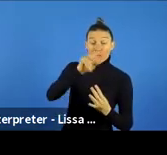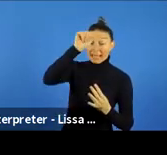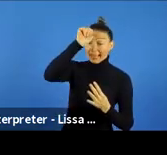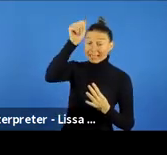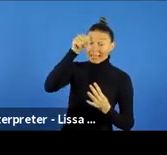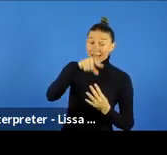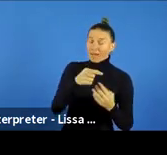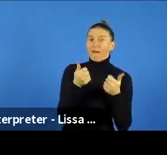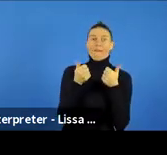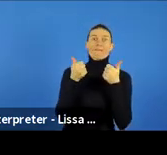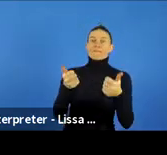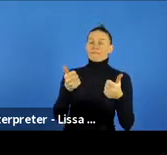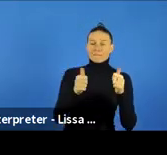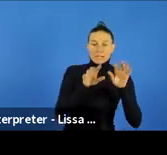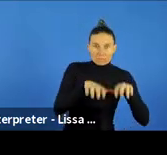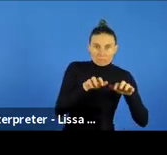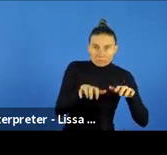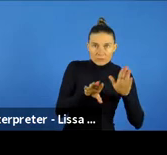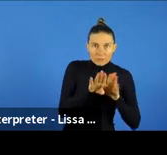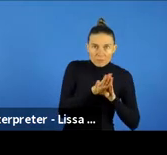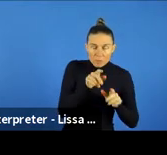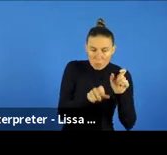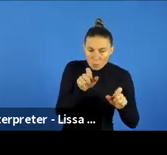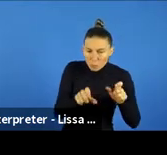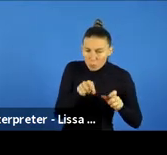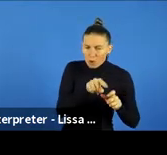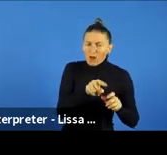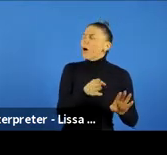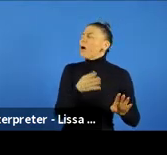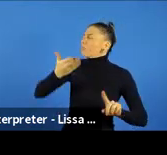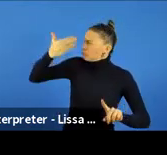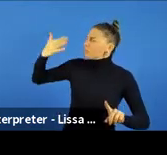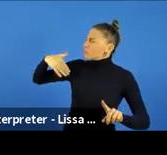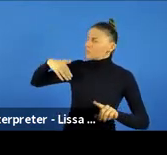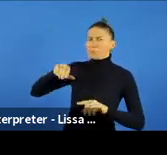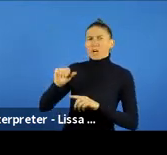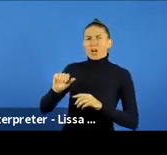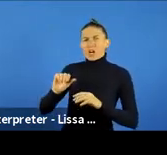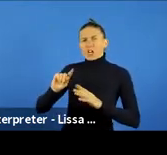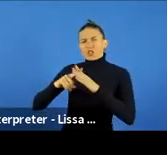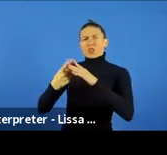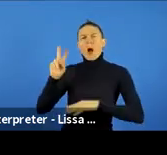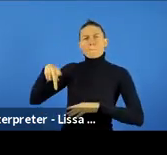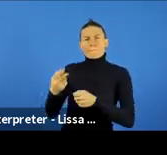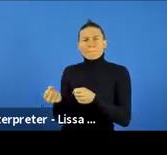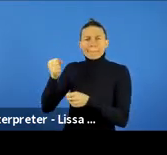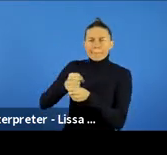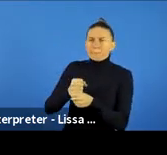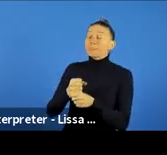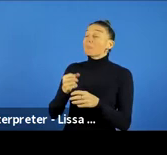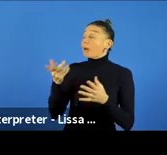developers who have been working already in different startups or also building solutions for people